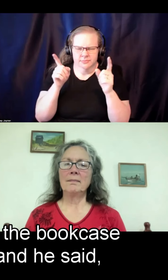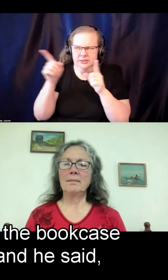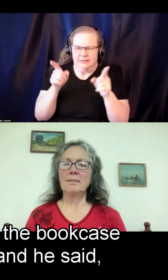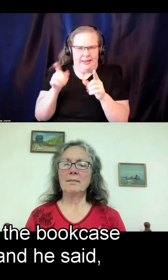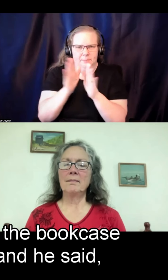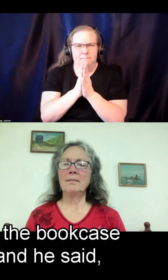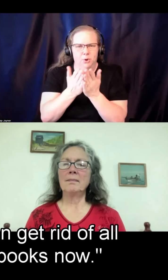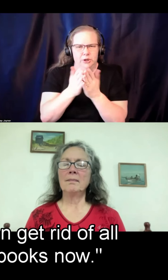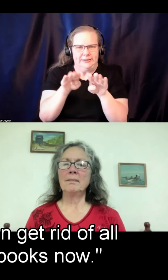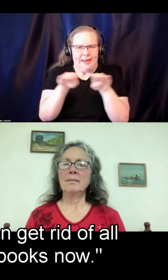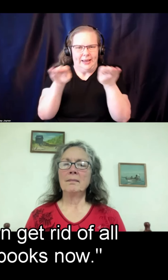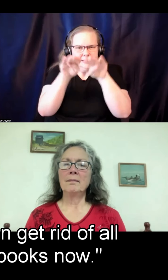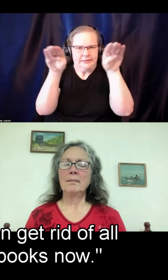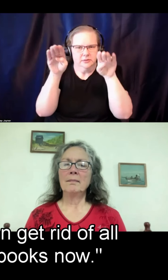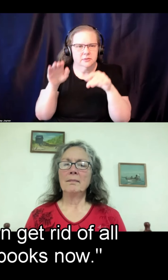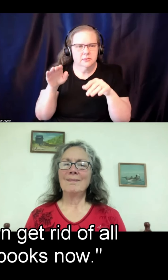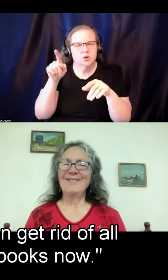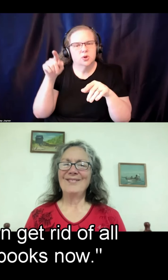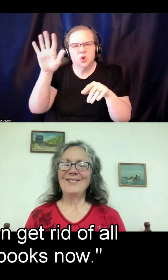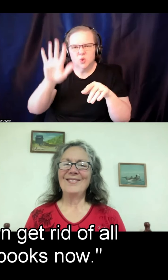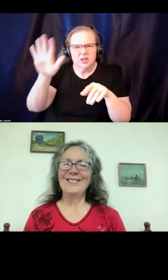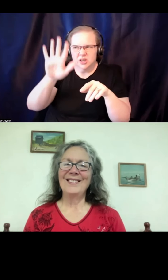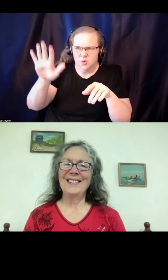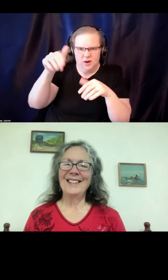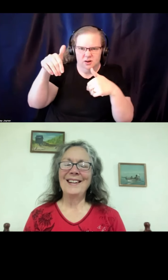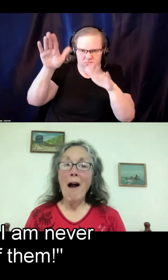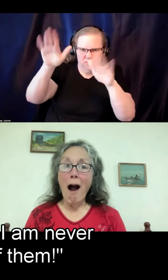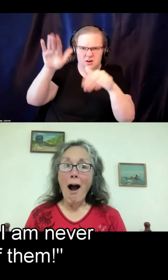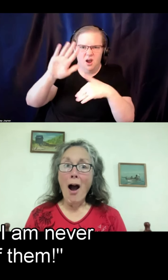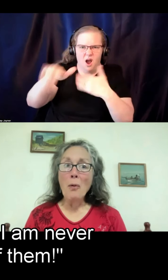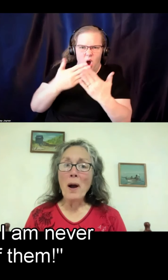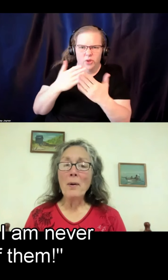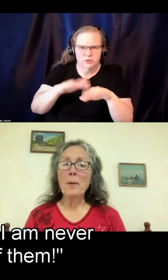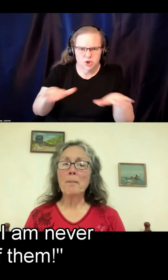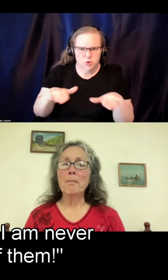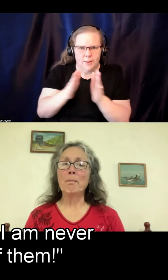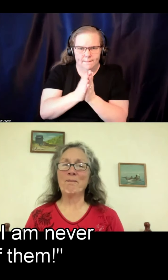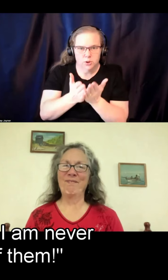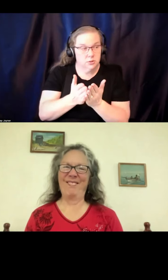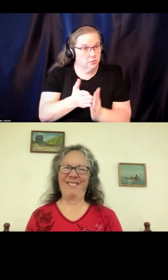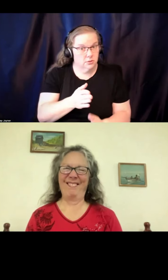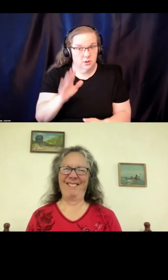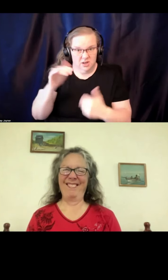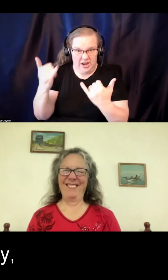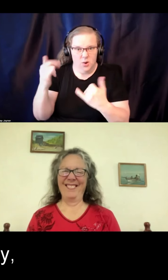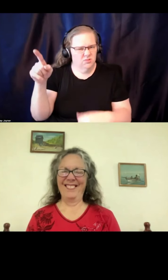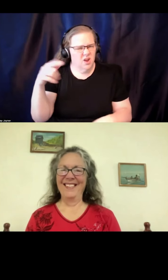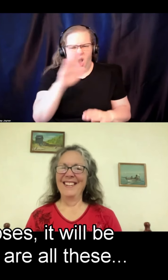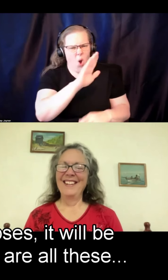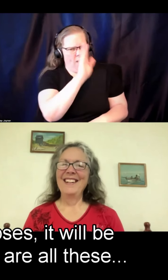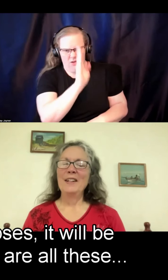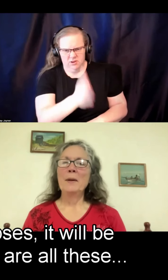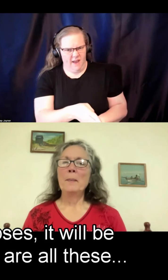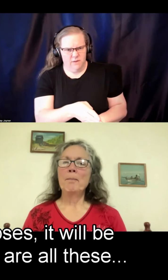in his bedroom, and he said, you can get rid of all those children's books now. And I said, oh, I am never getting rid of it. So actually,